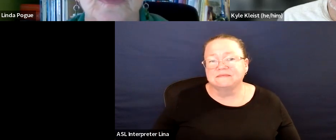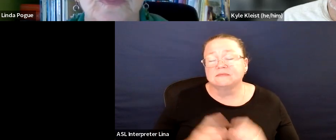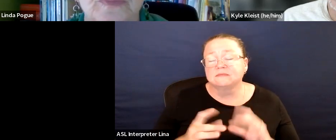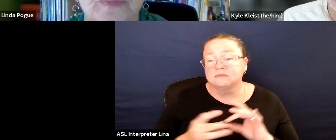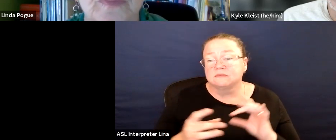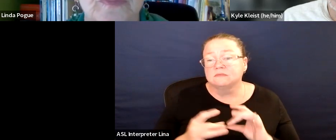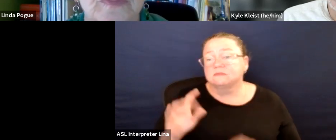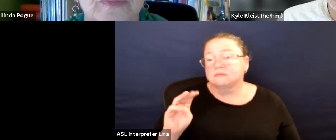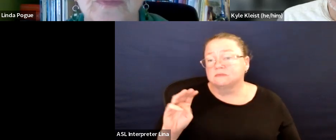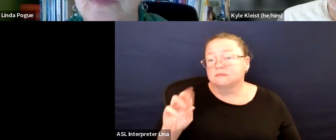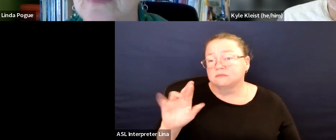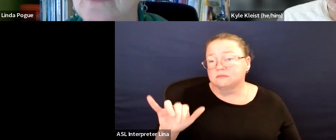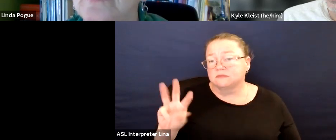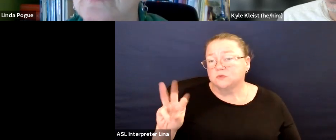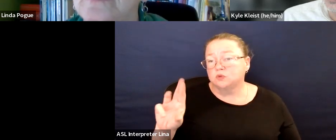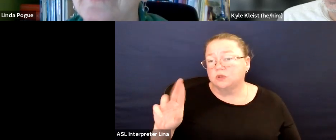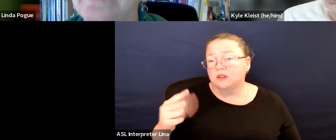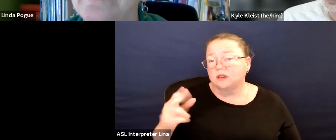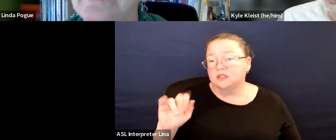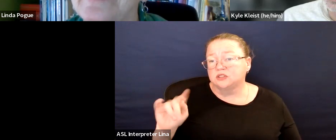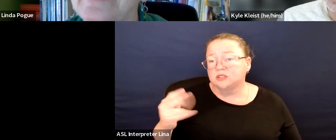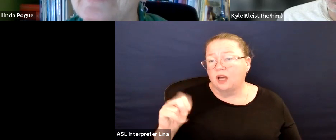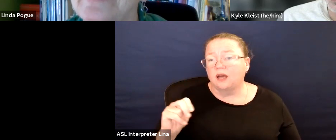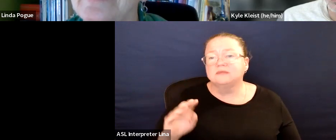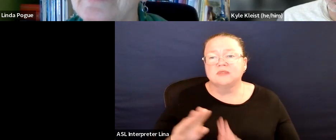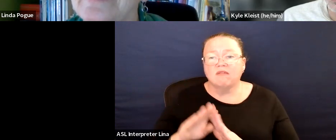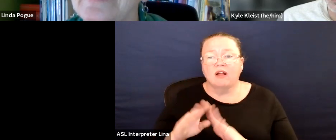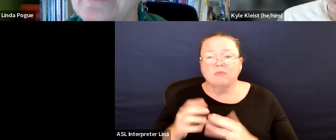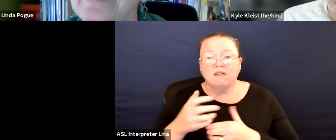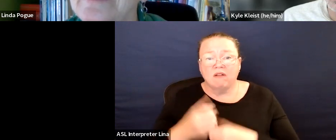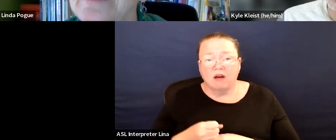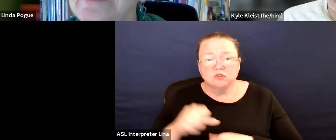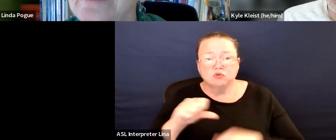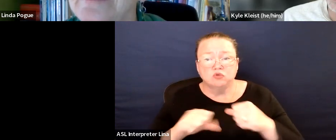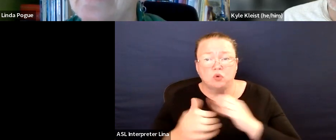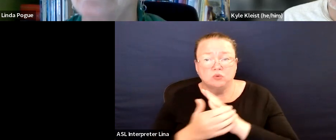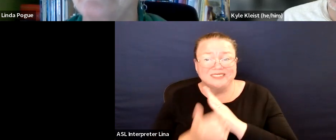comment from Mary Worthington. Building confidence and social skills.